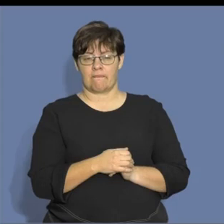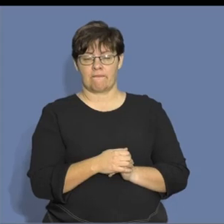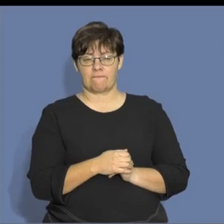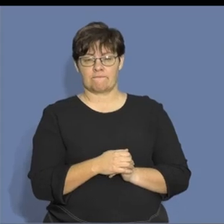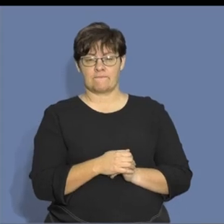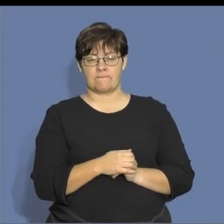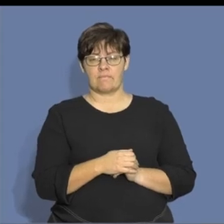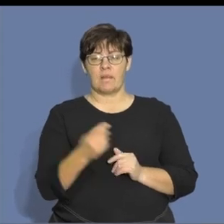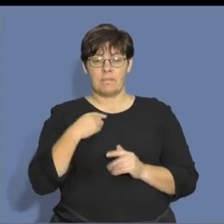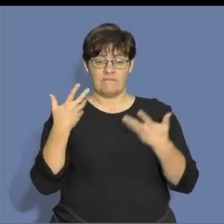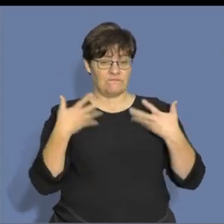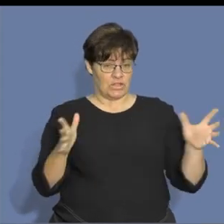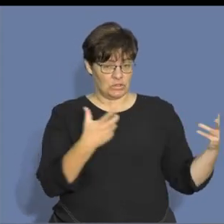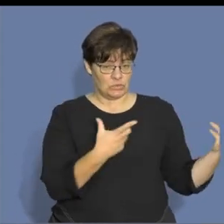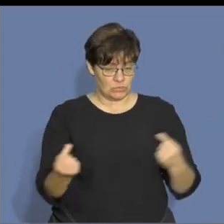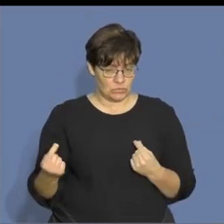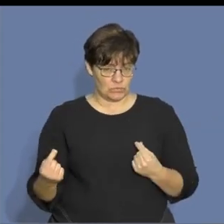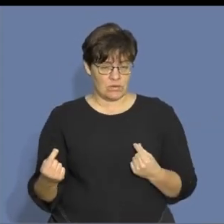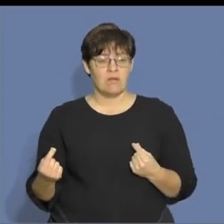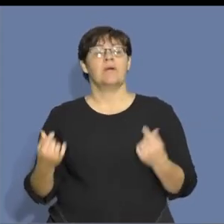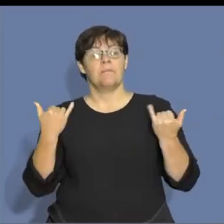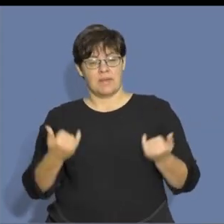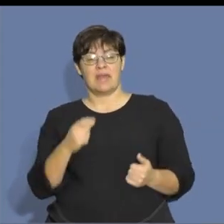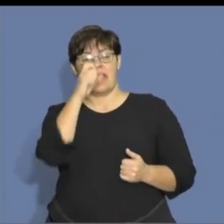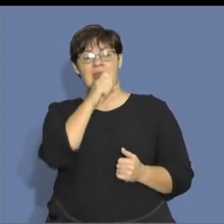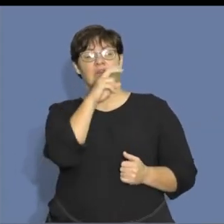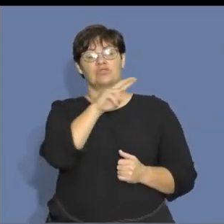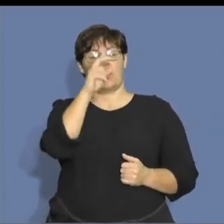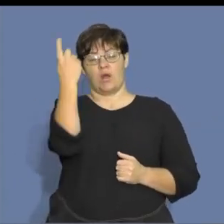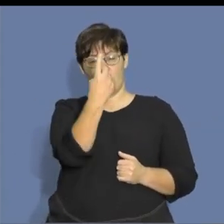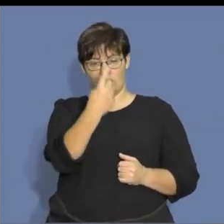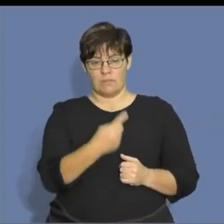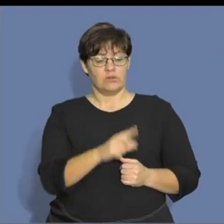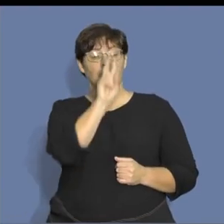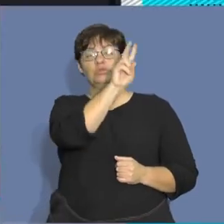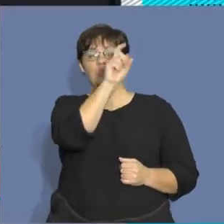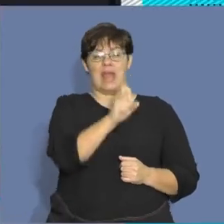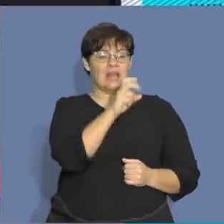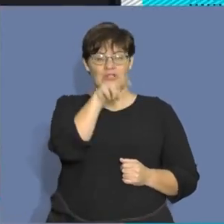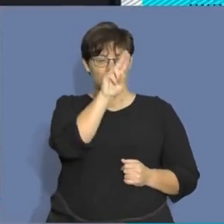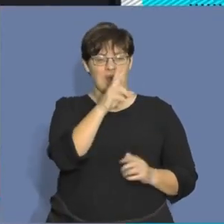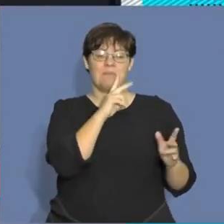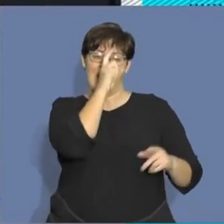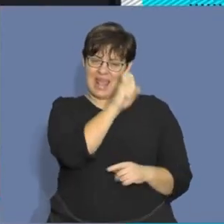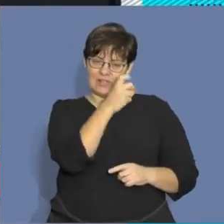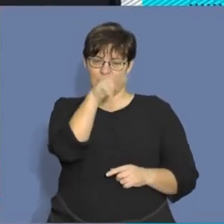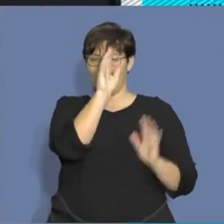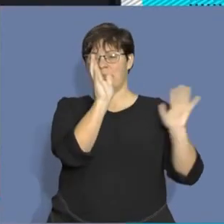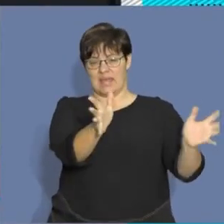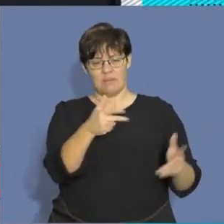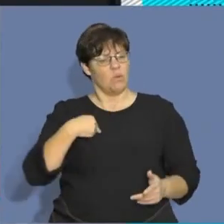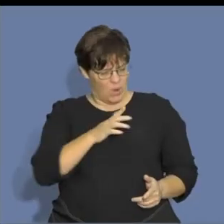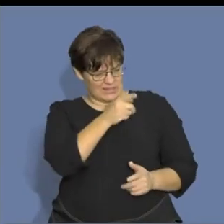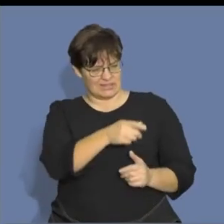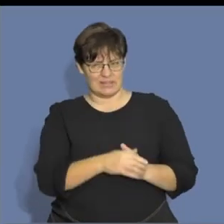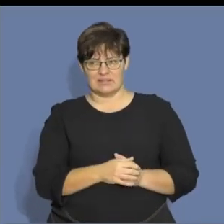2. Once I do that, I can get my x squared alone. It's not going to be 2x squared anymore. It's just going to be x squared. And that's what I want,